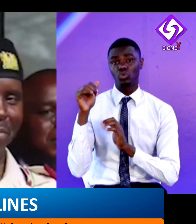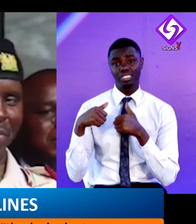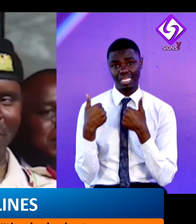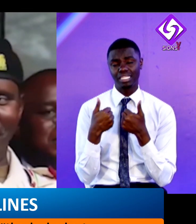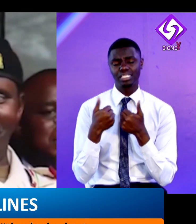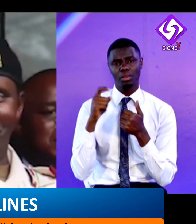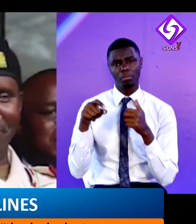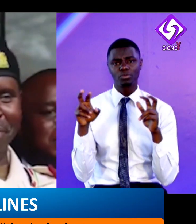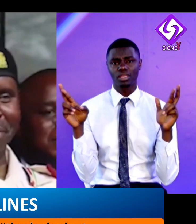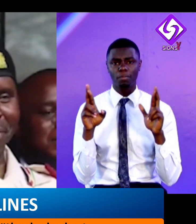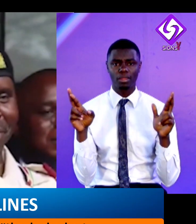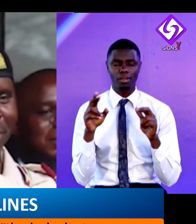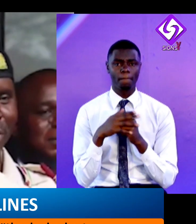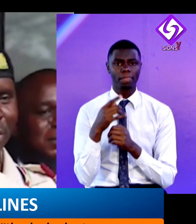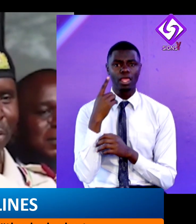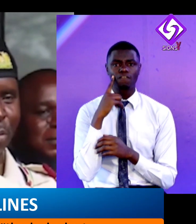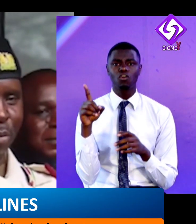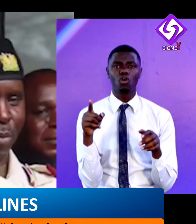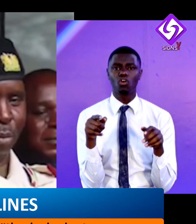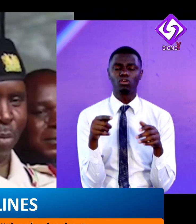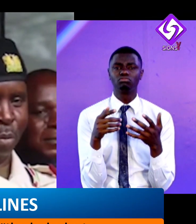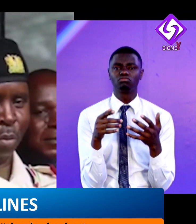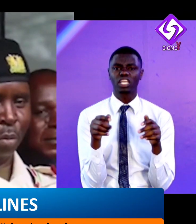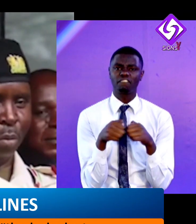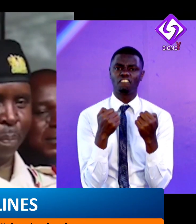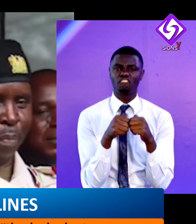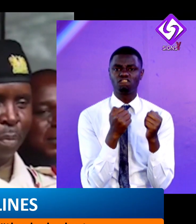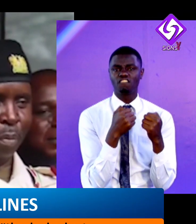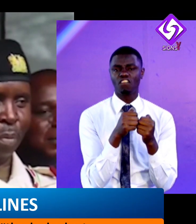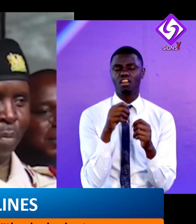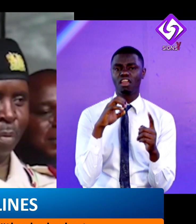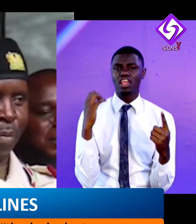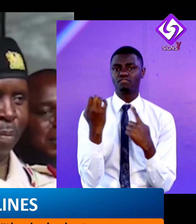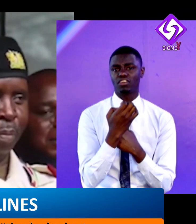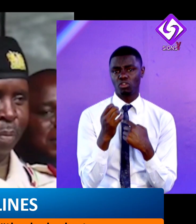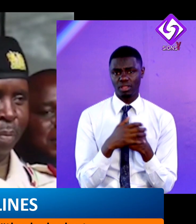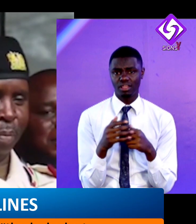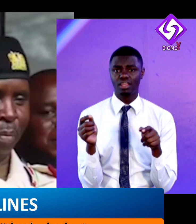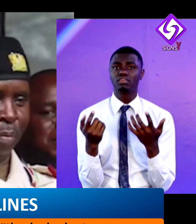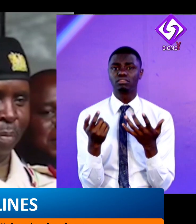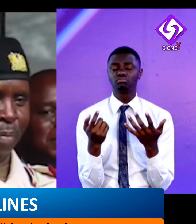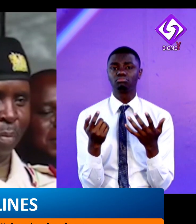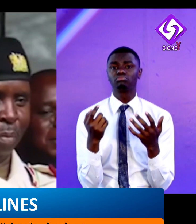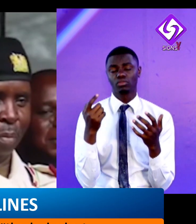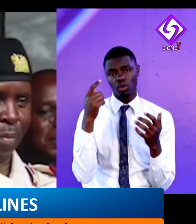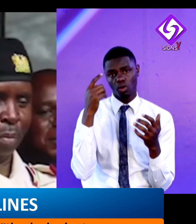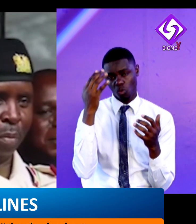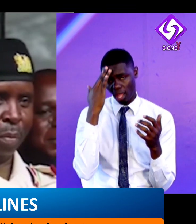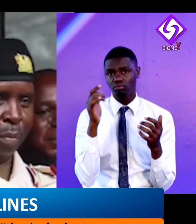prepared for a more chaotic environment as a result of his coming back to the